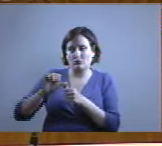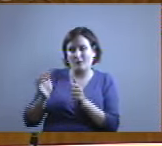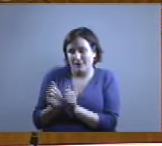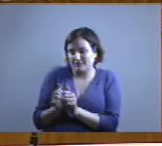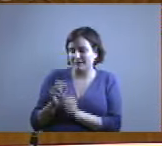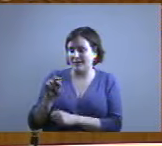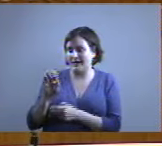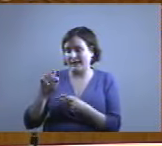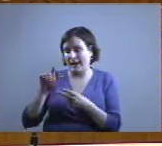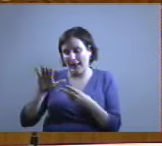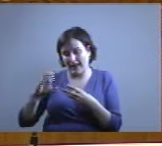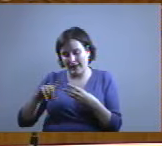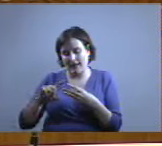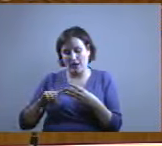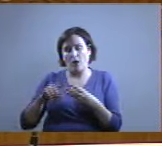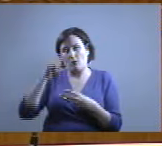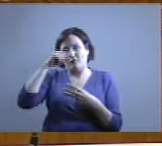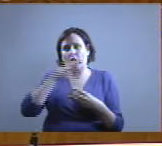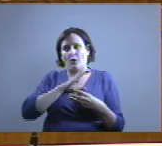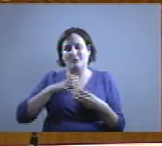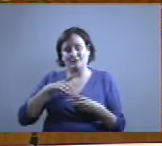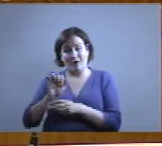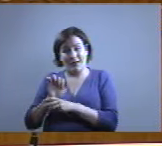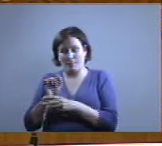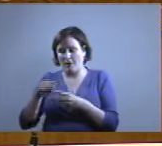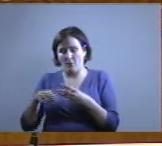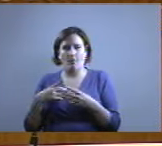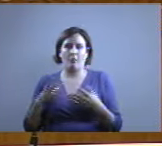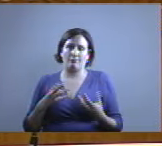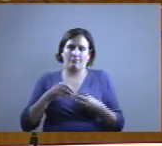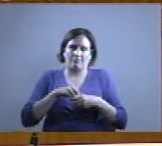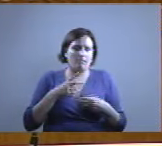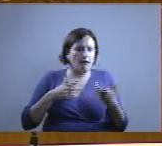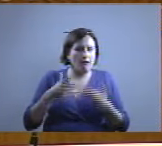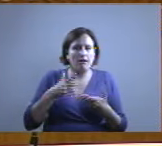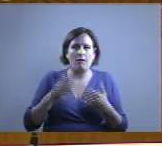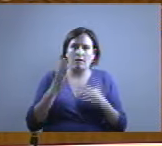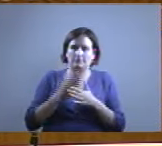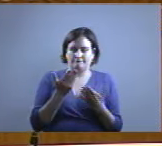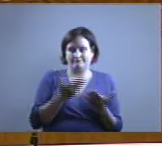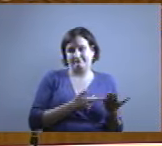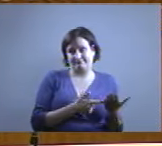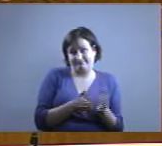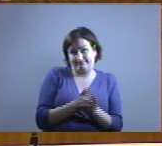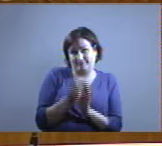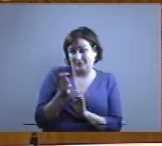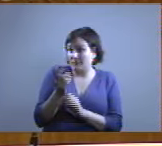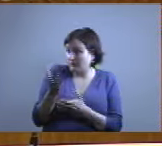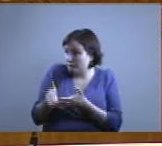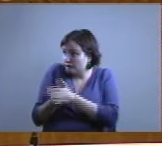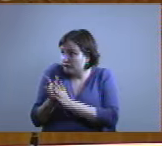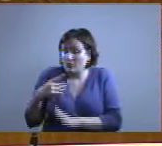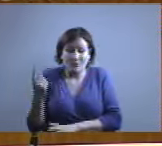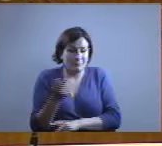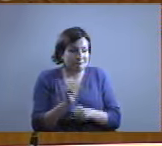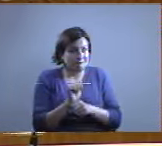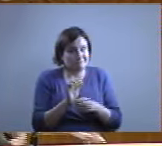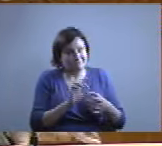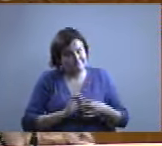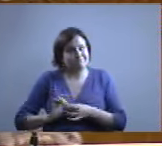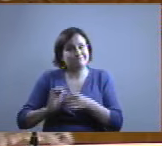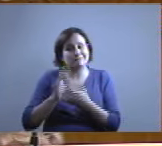NETLEC, Portfolio Committee on Labour for their commitment. Honourable Speaker, let's work together in making sure that the